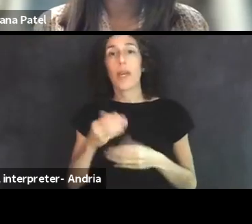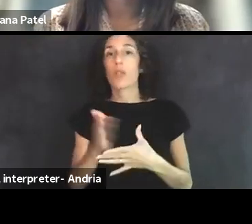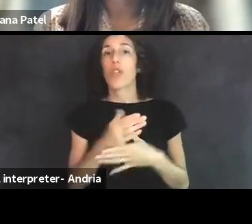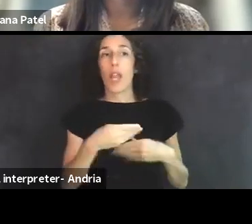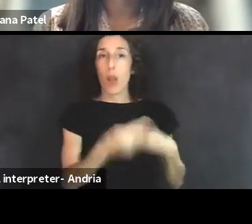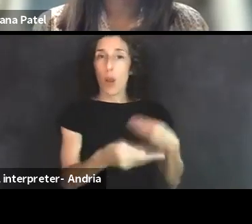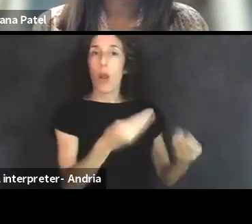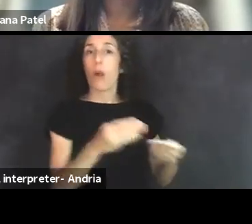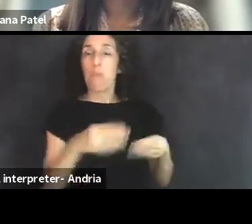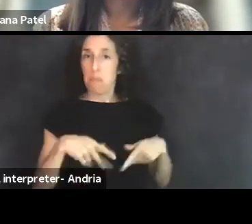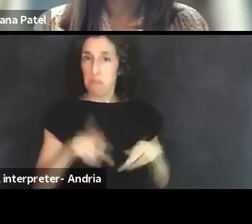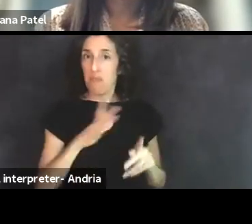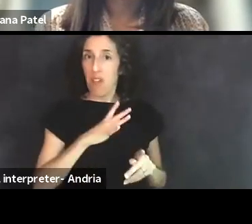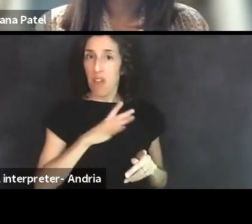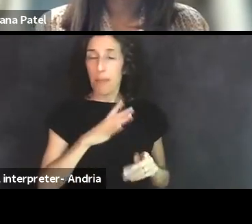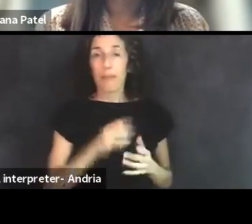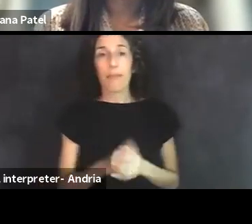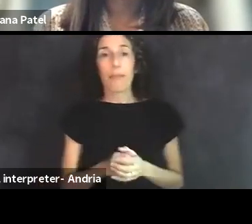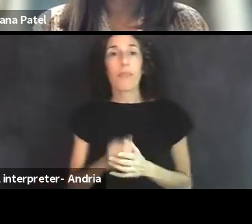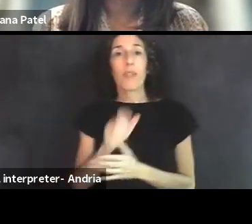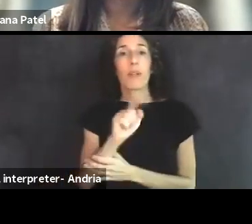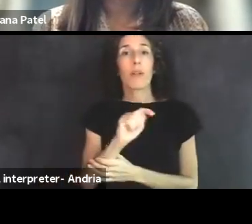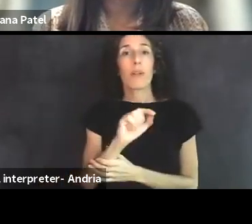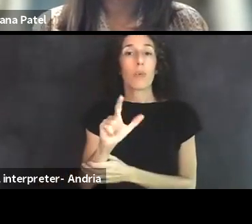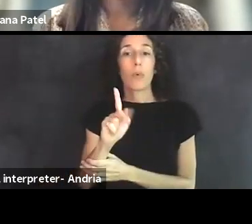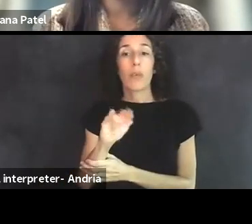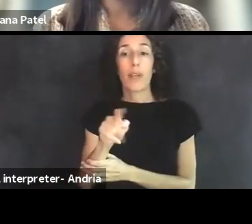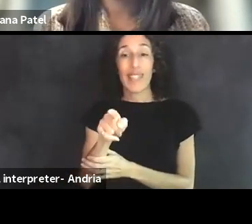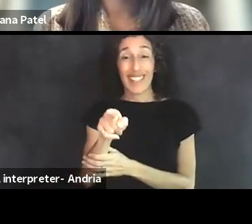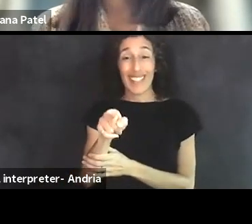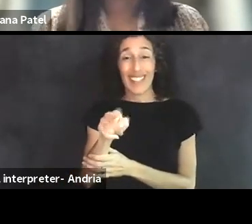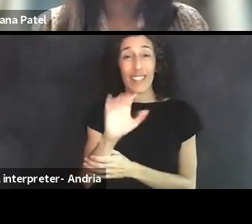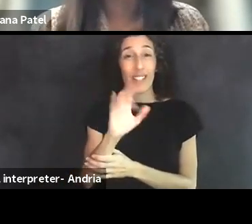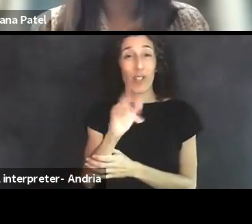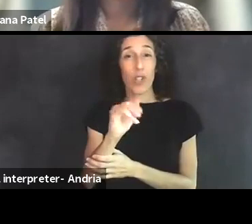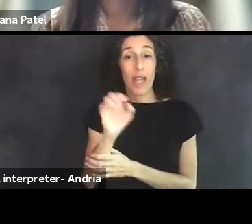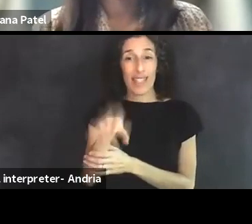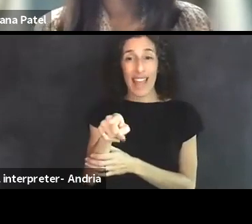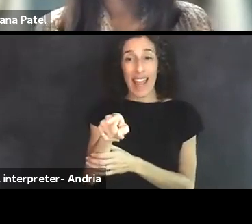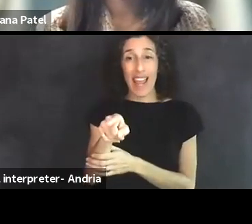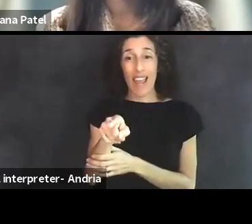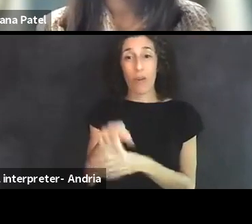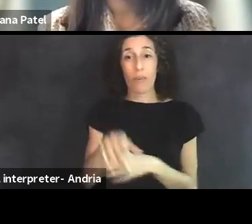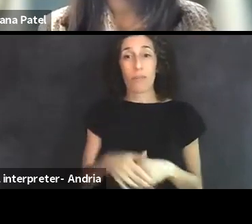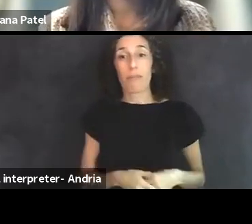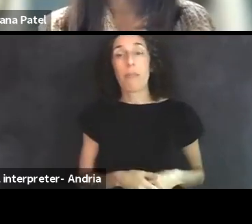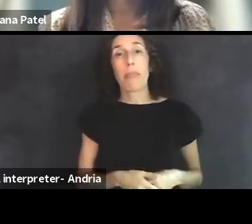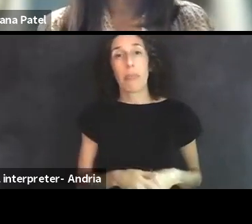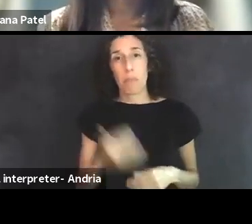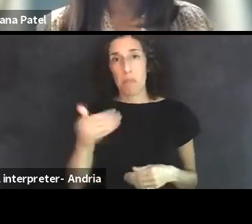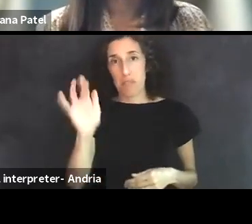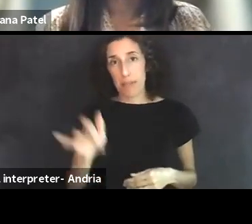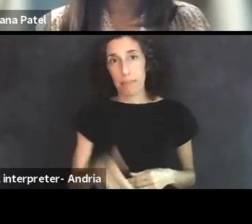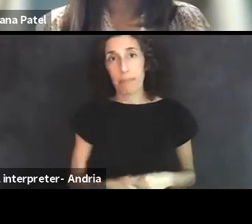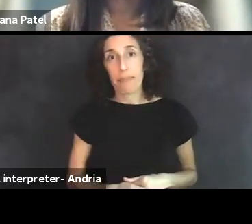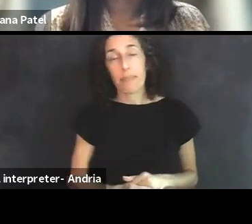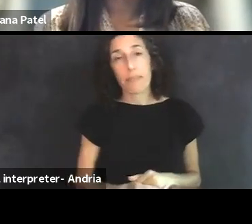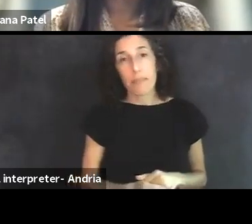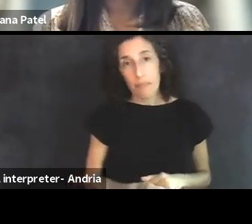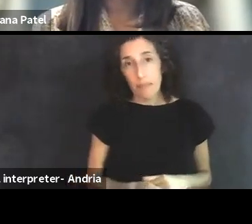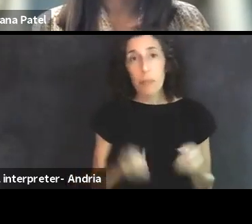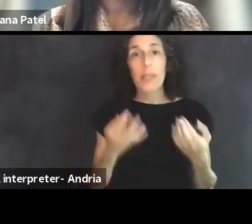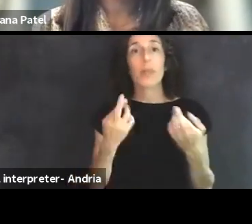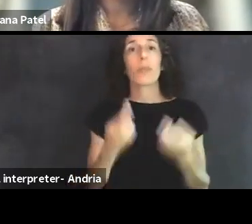the public toolkit, which was just shared in the chat. Thank you, Sapana. So we have a lot of resources available out